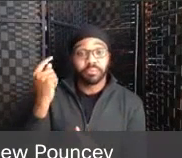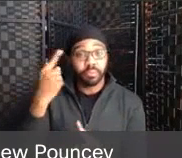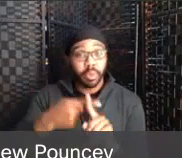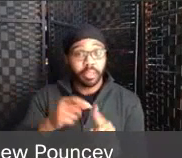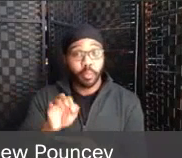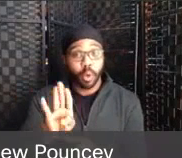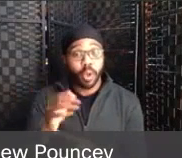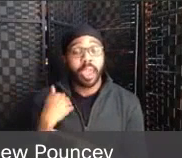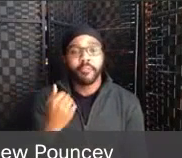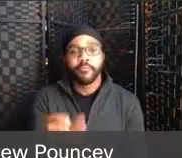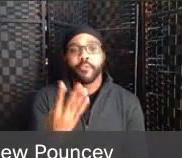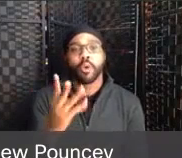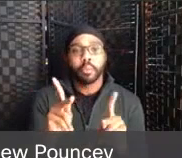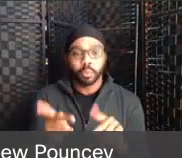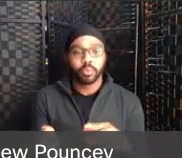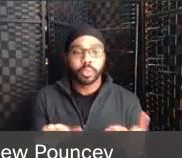die,